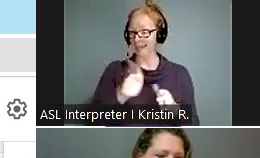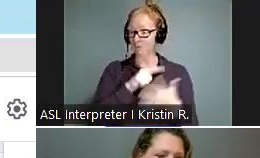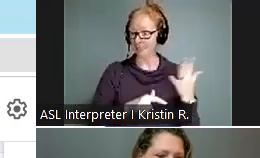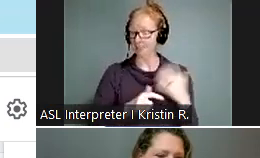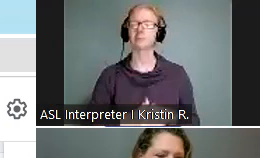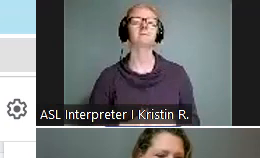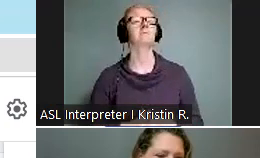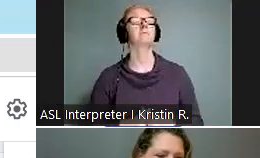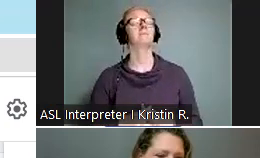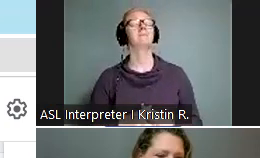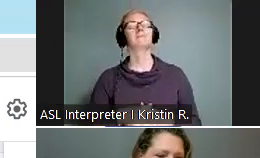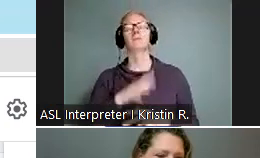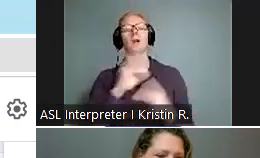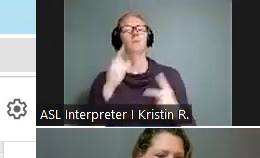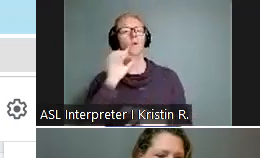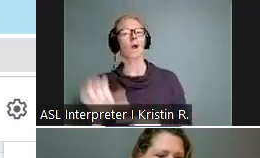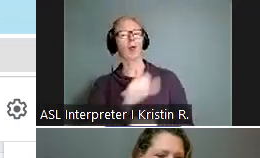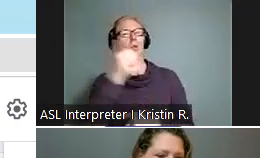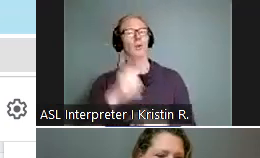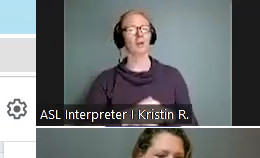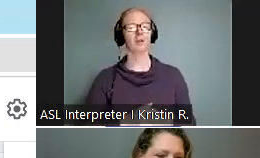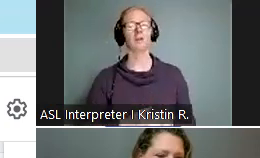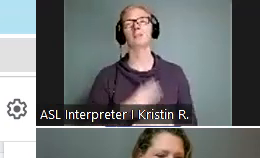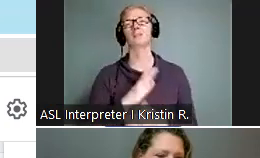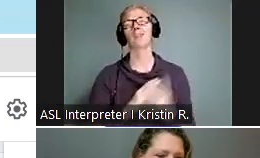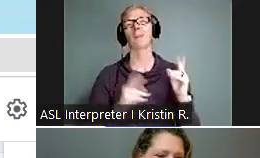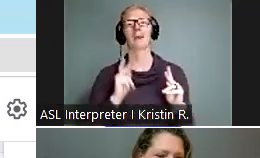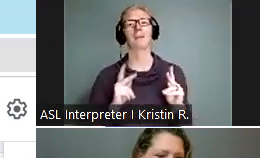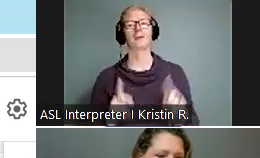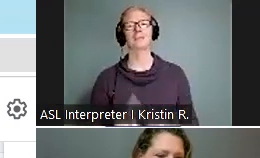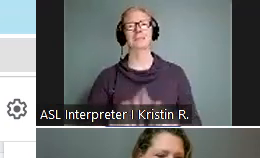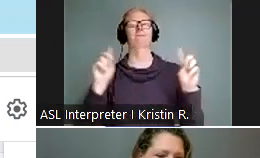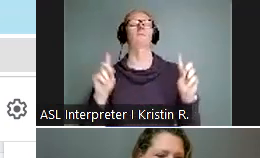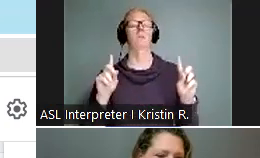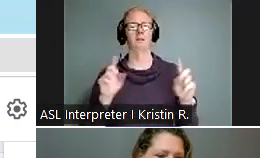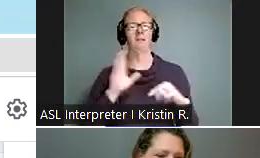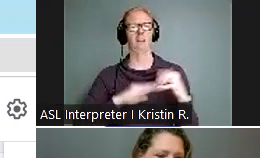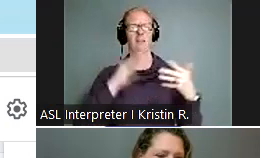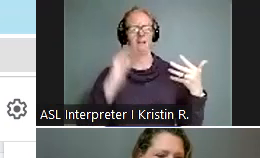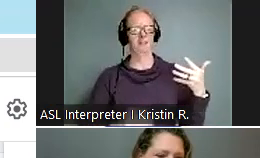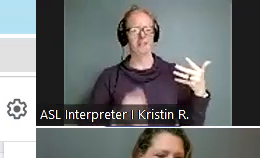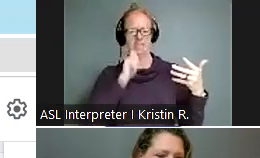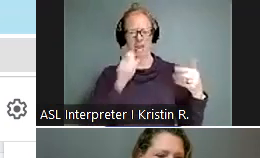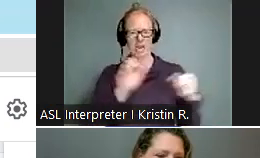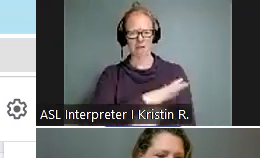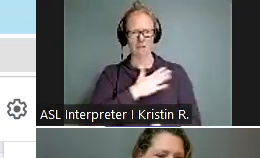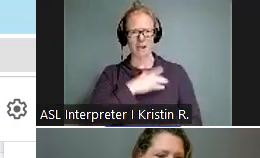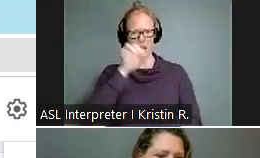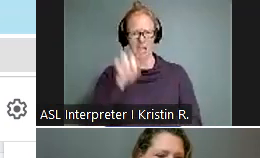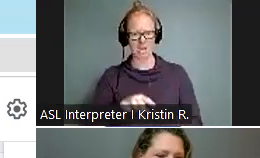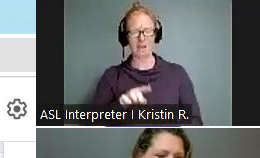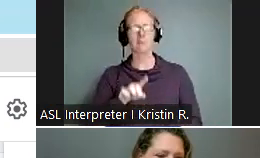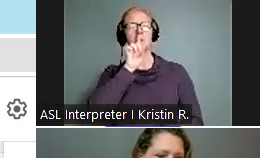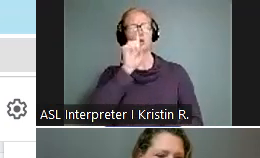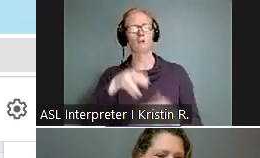that there's an option for other. Maybe folks need different things than this, and the point is that we still want to remain